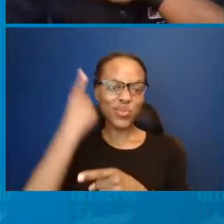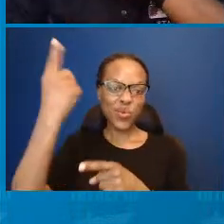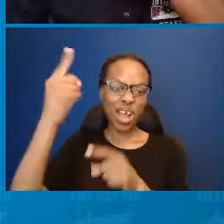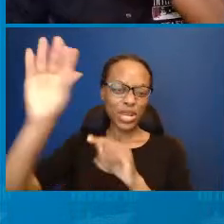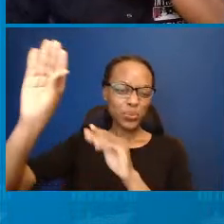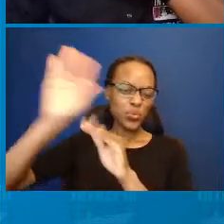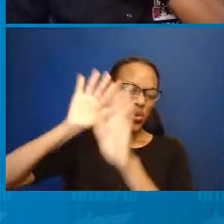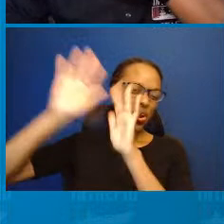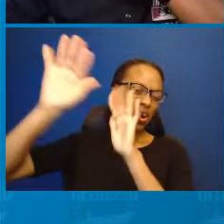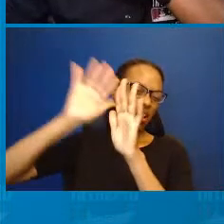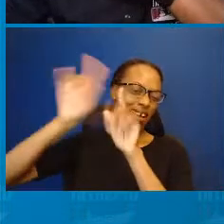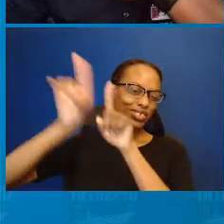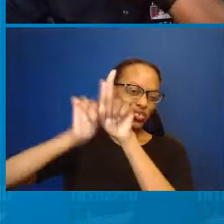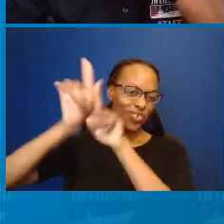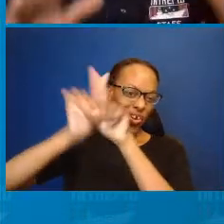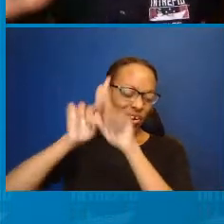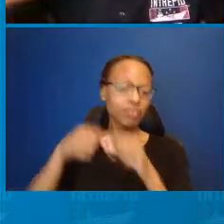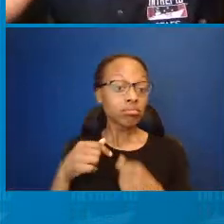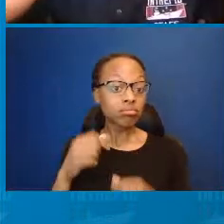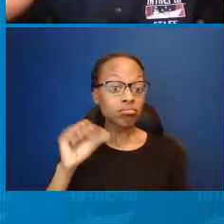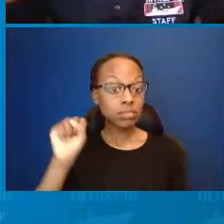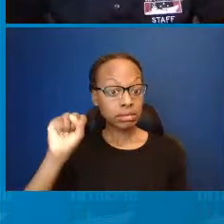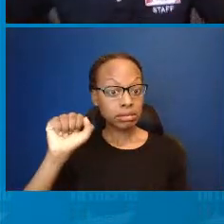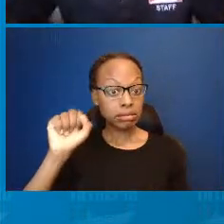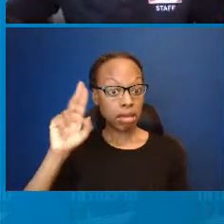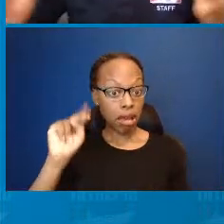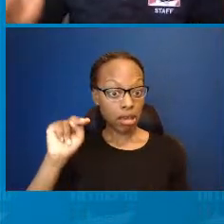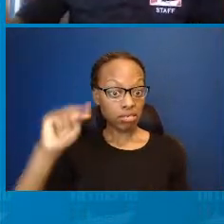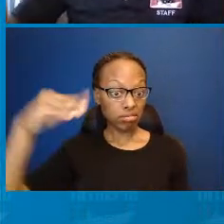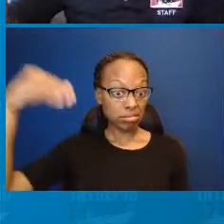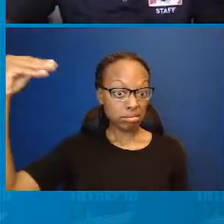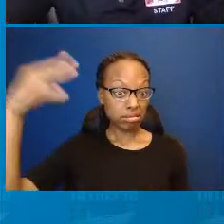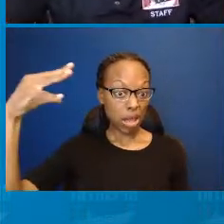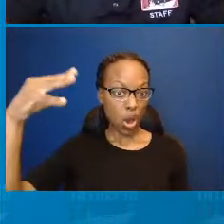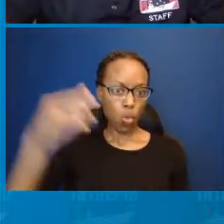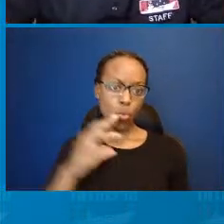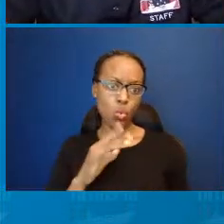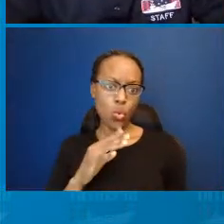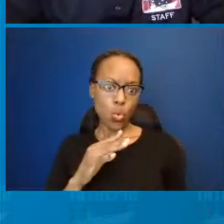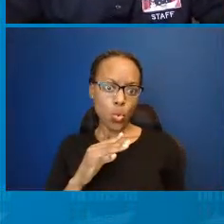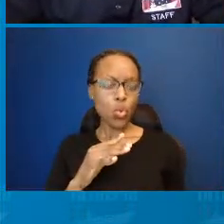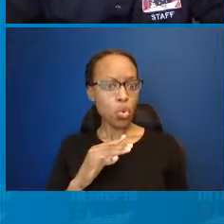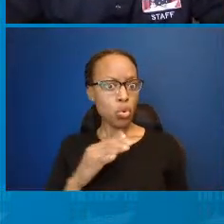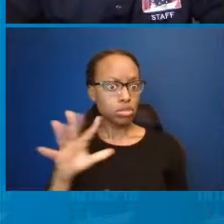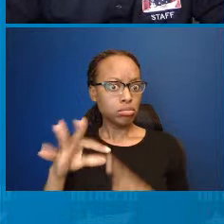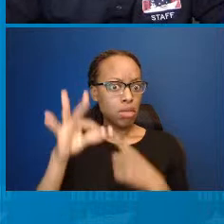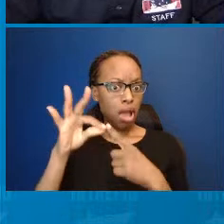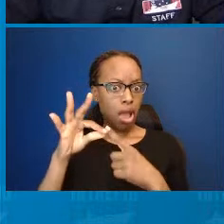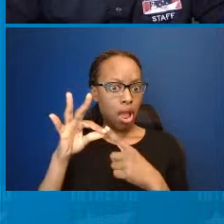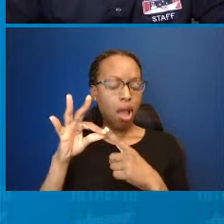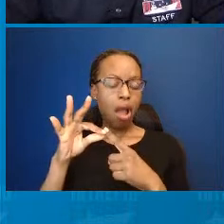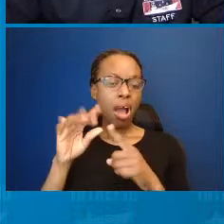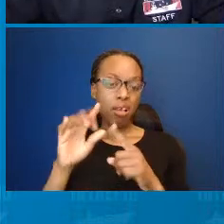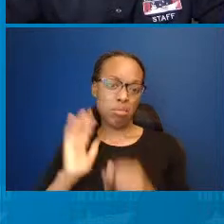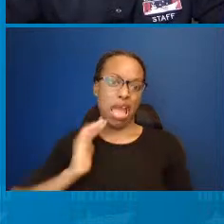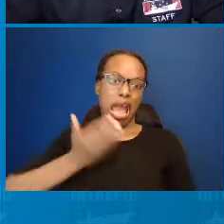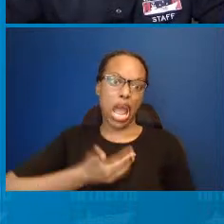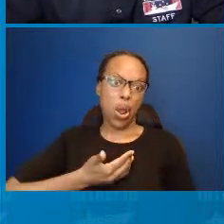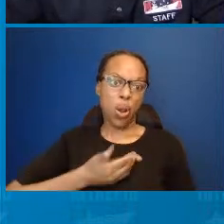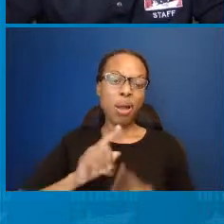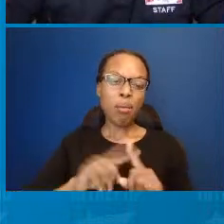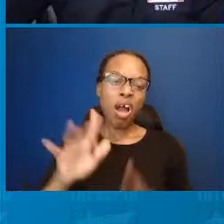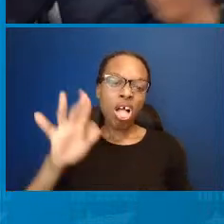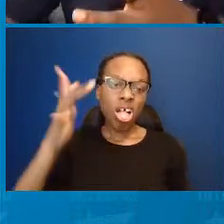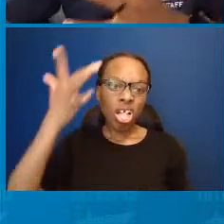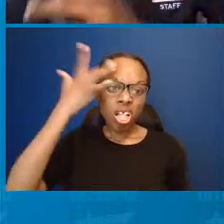star. And although the sun is pretty awesome, it's pretty special, and it's our star, it is kind of annoying because it's so bright,